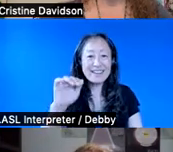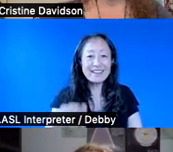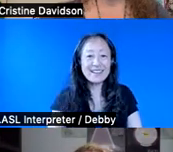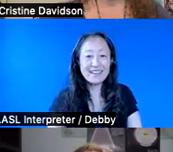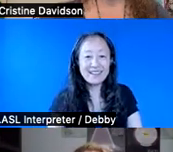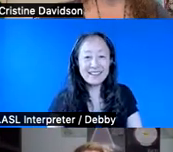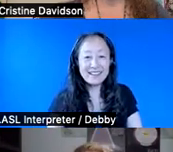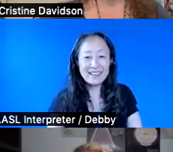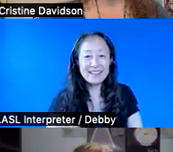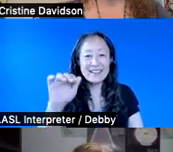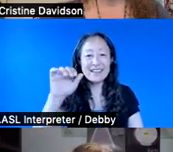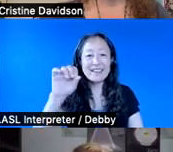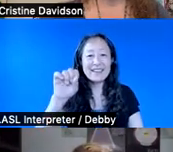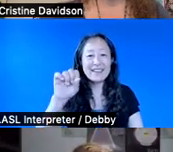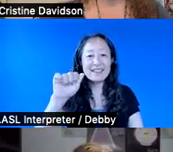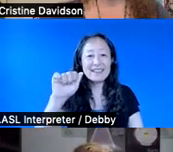All right.